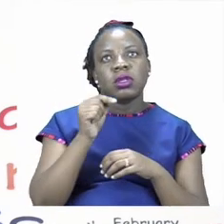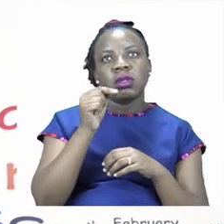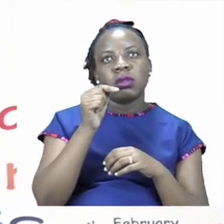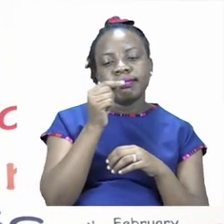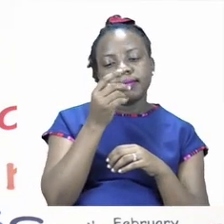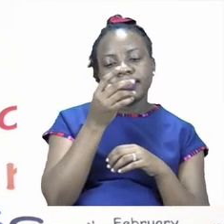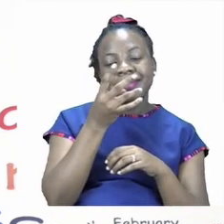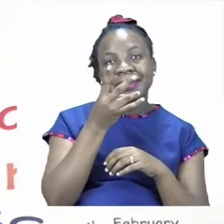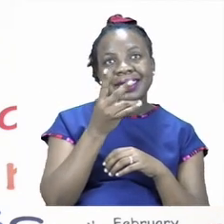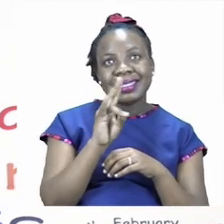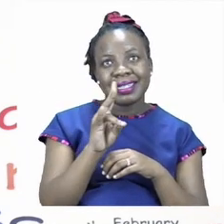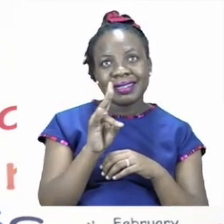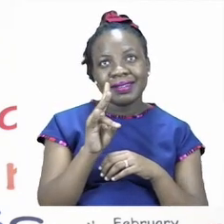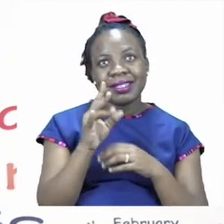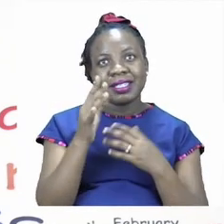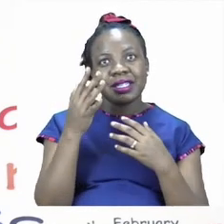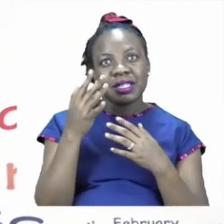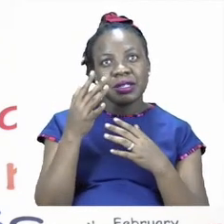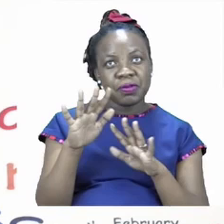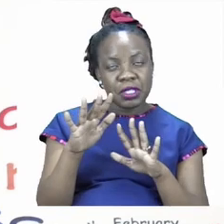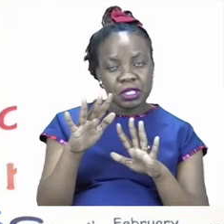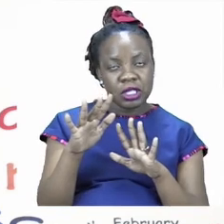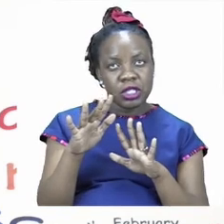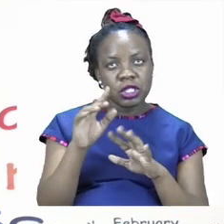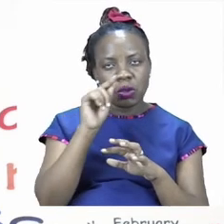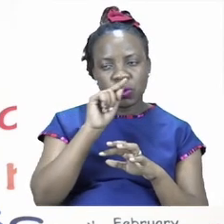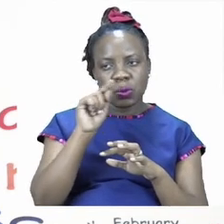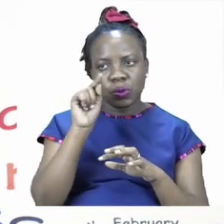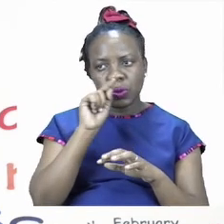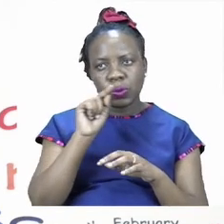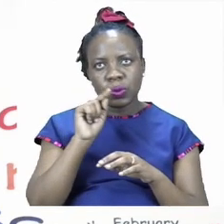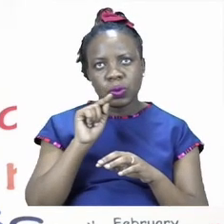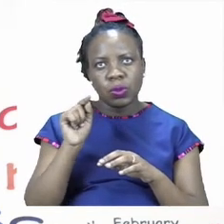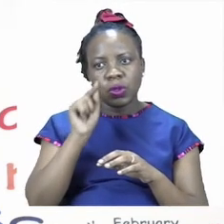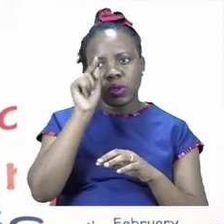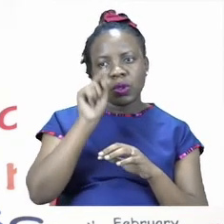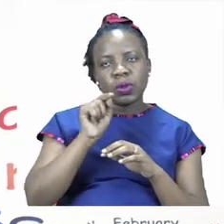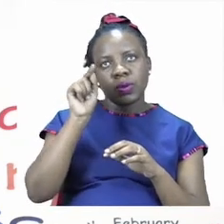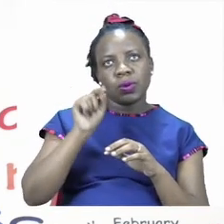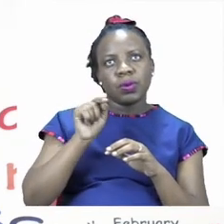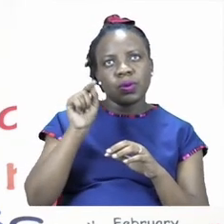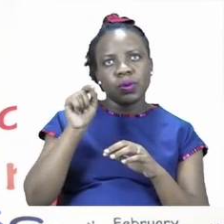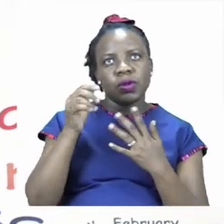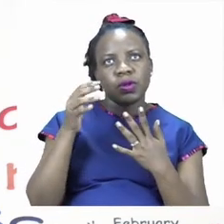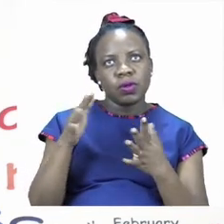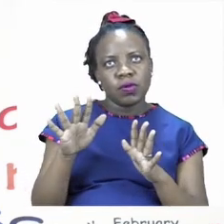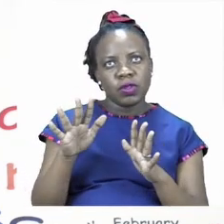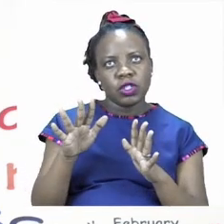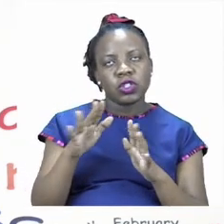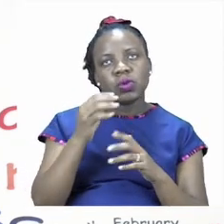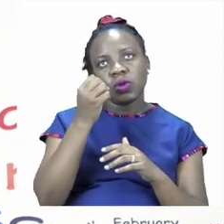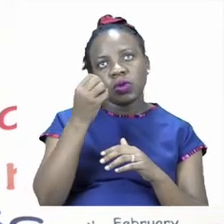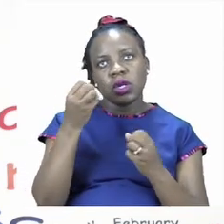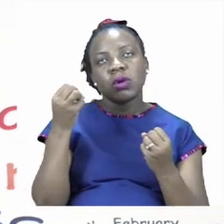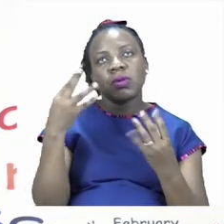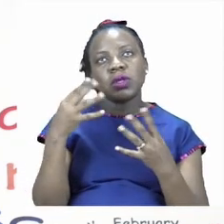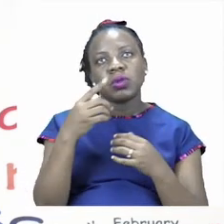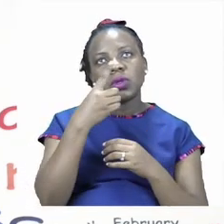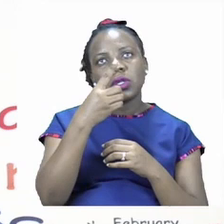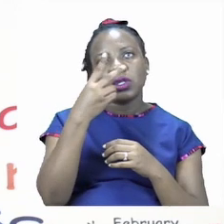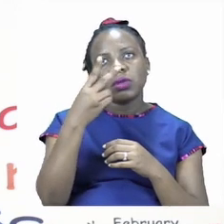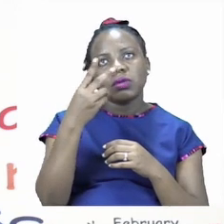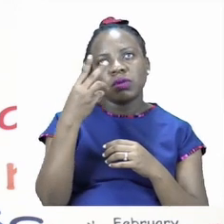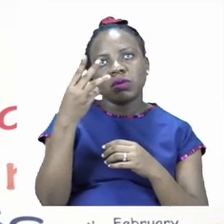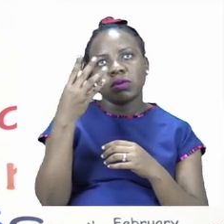you have by doing the same thing. Let's count, but this time not crossing out. 1, 2,